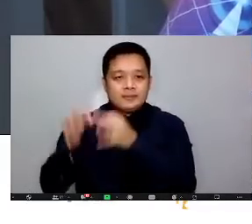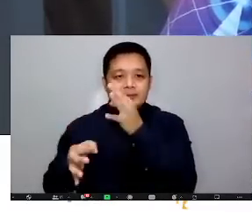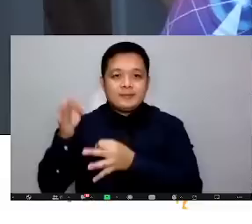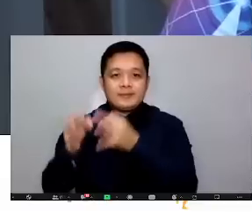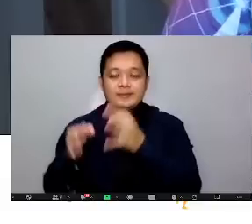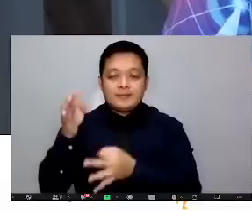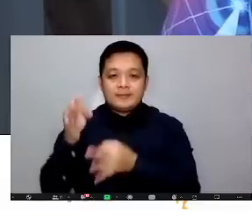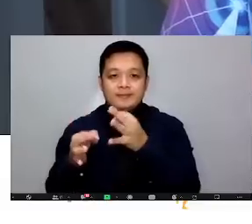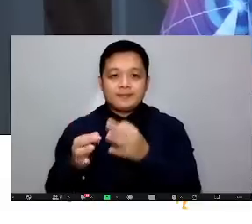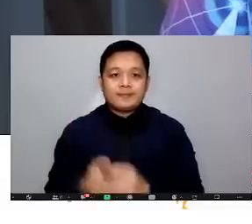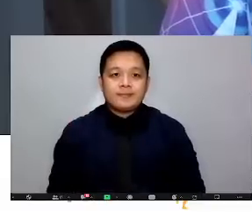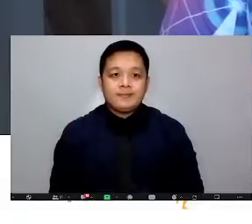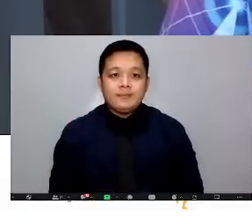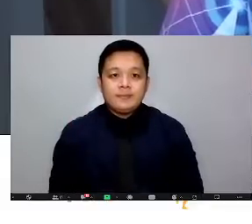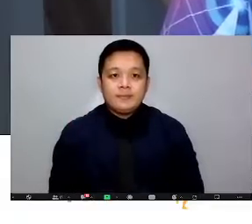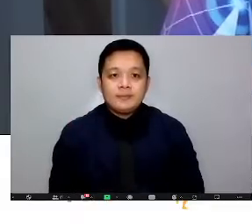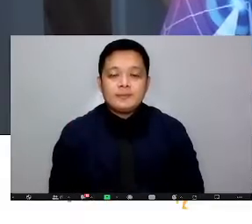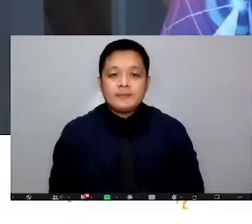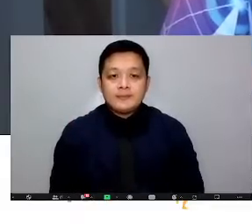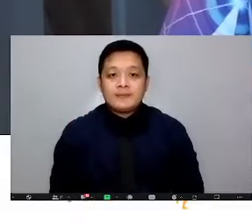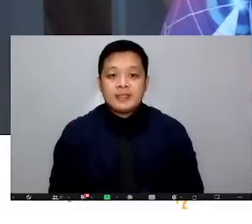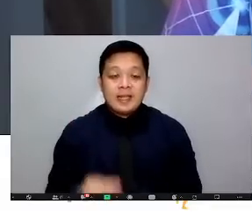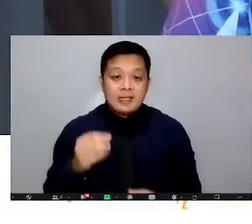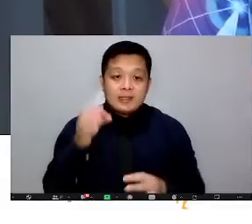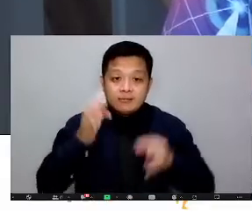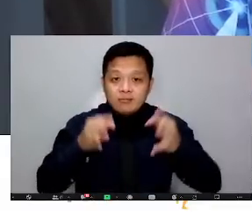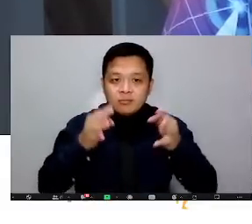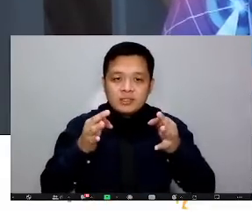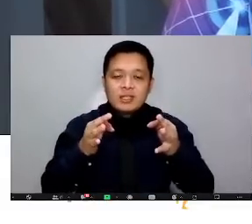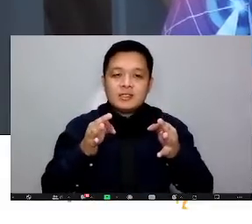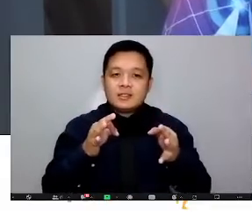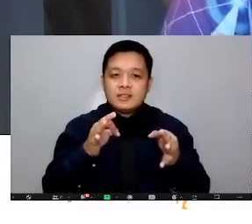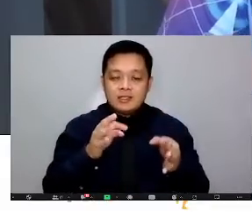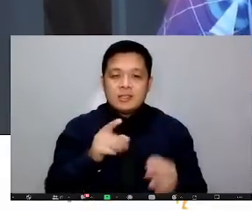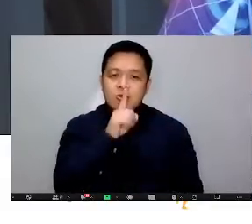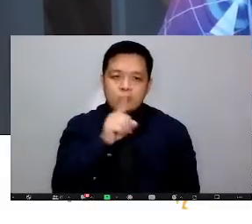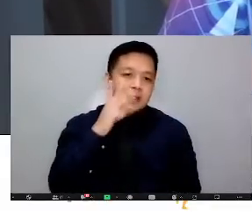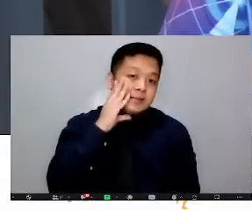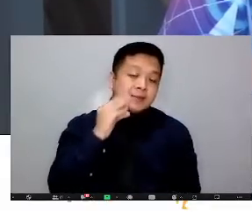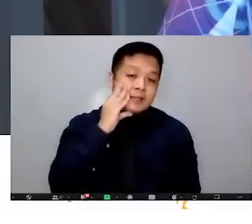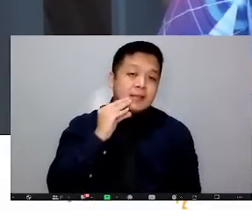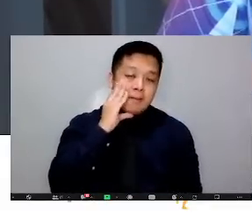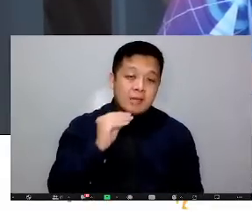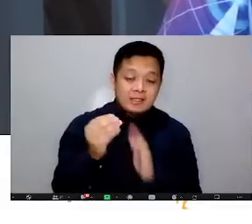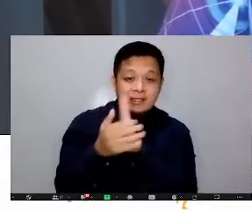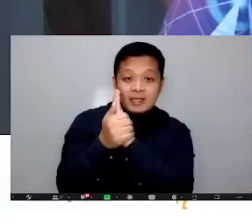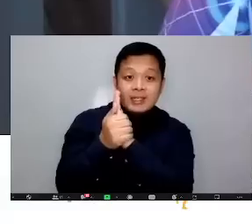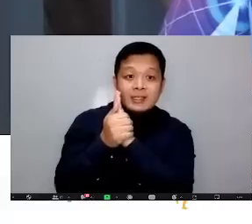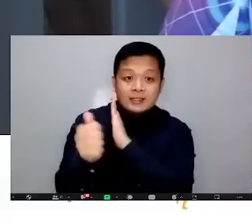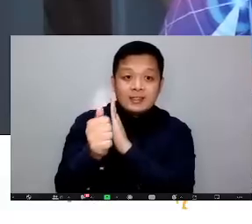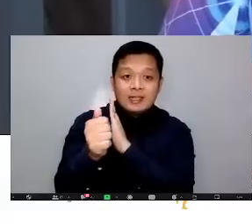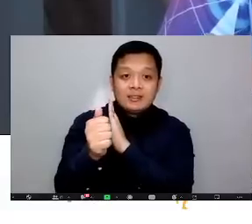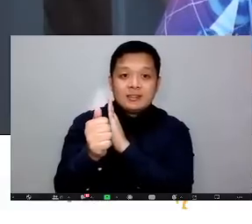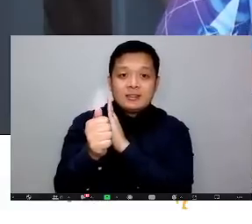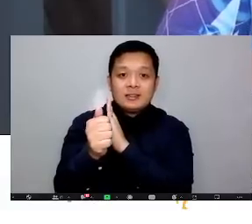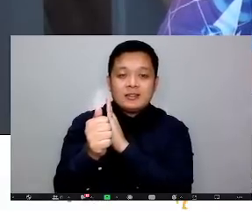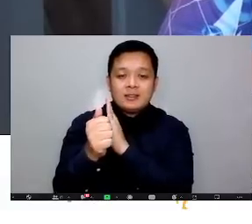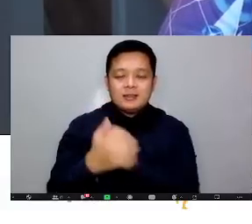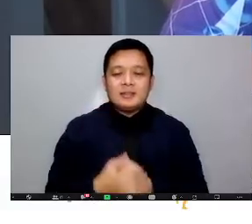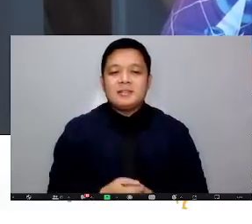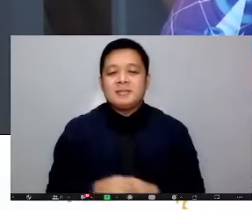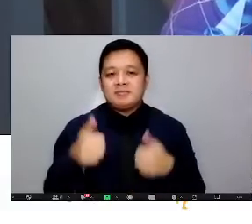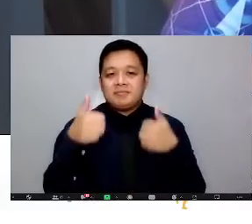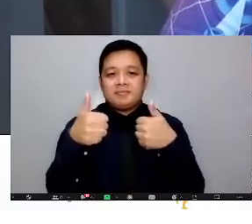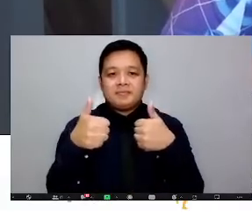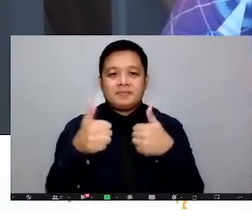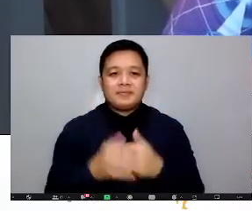judges. With their experience and expertise, it is no surprise their reputation precedes them. And for